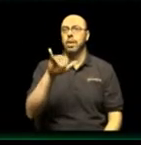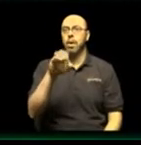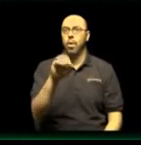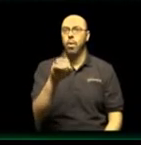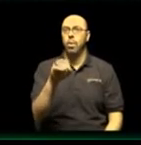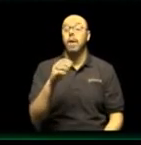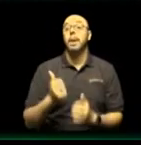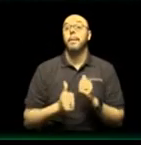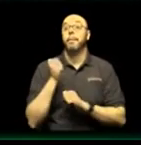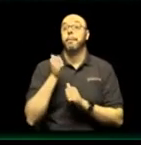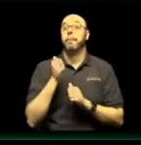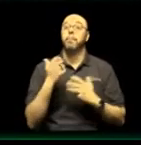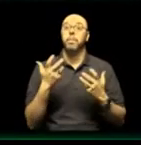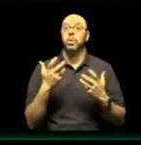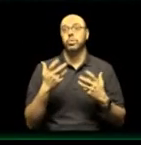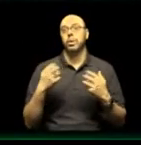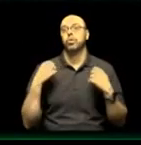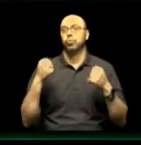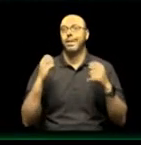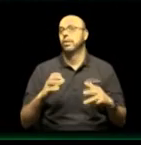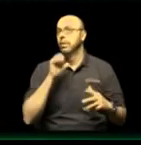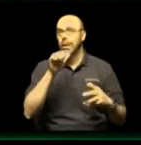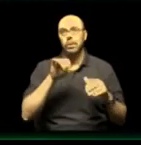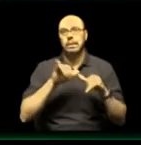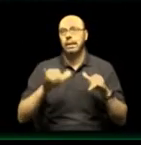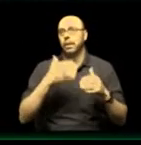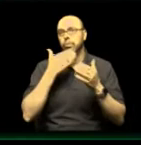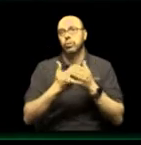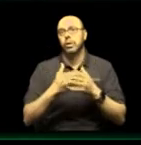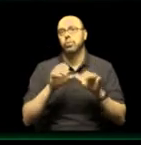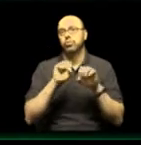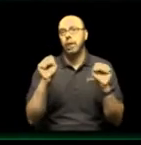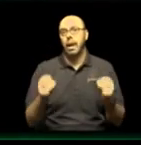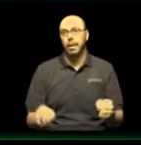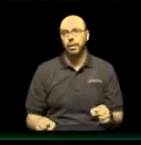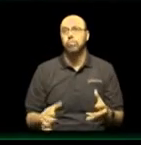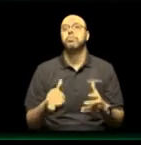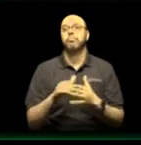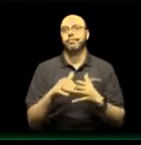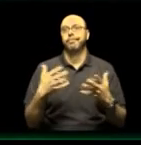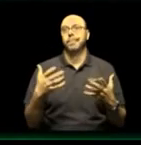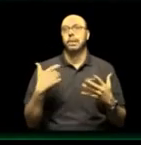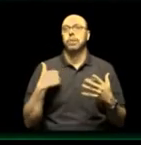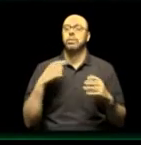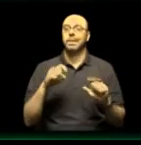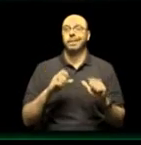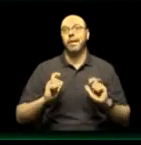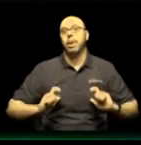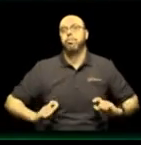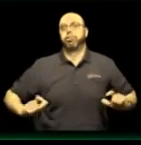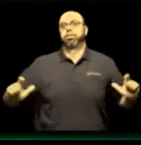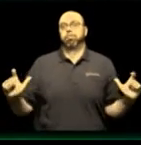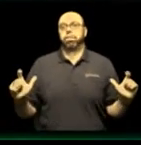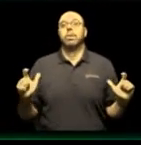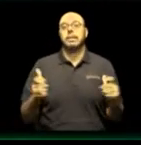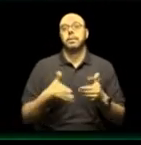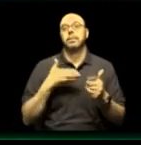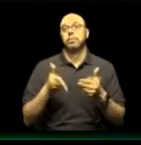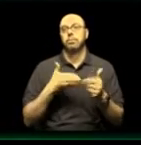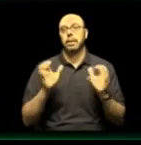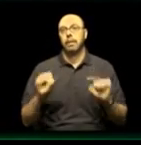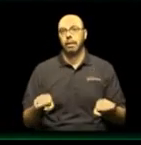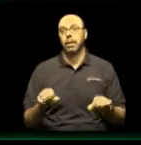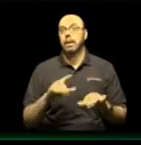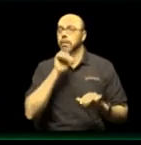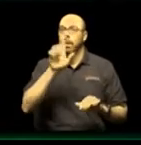most drivers don't stay in shape. If you want to stay in shape, you can win a race easy. Also, it's not